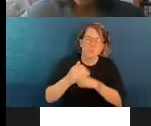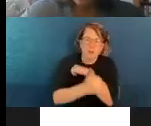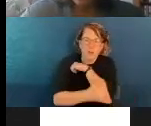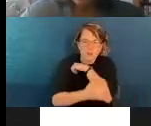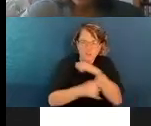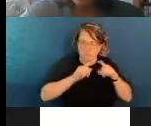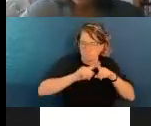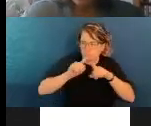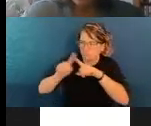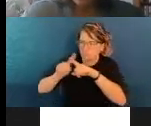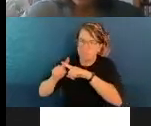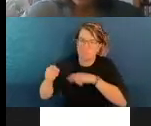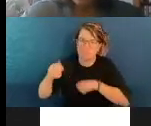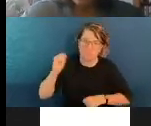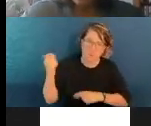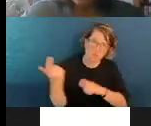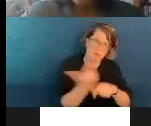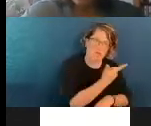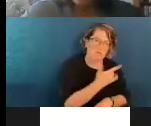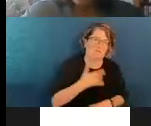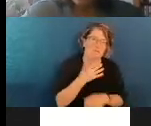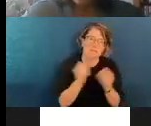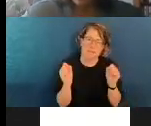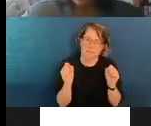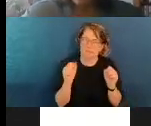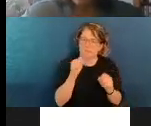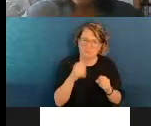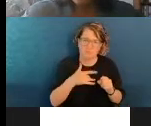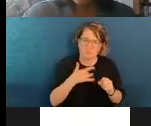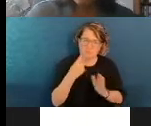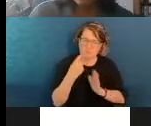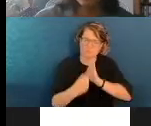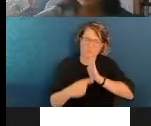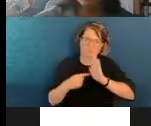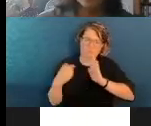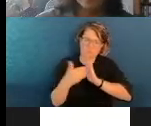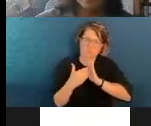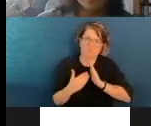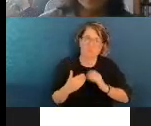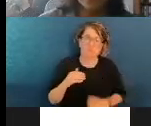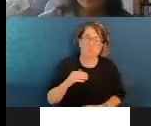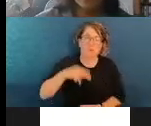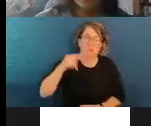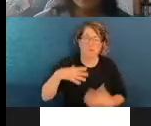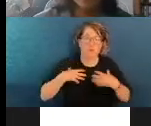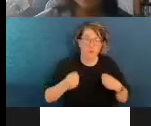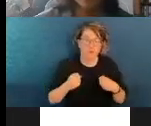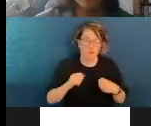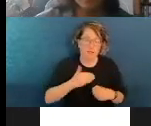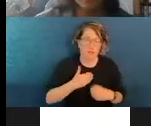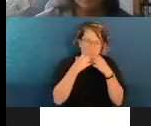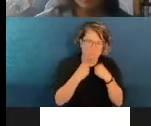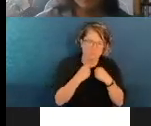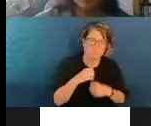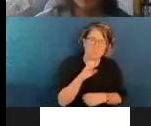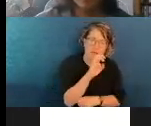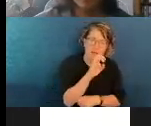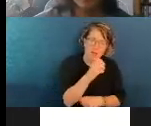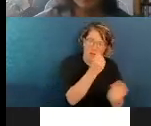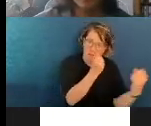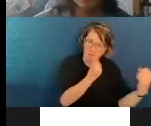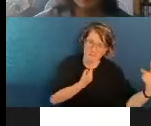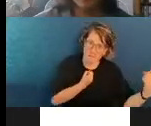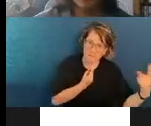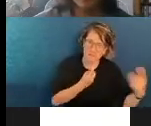from discrimination. At Northern Health, our values include empathy, respect,